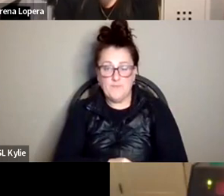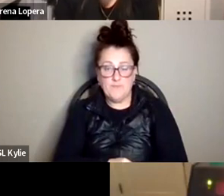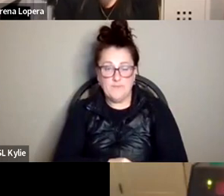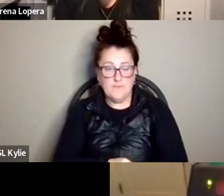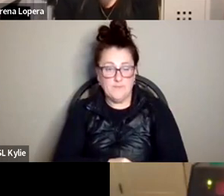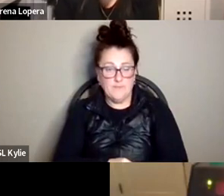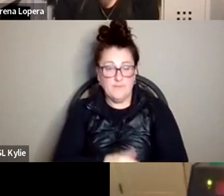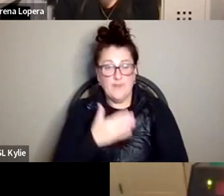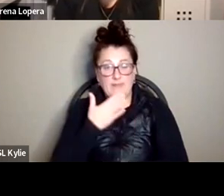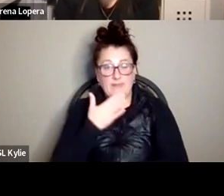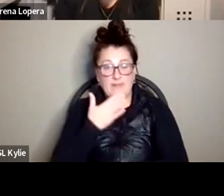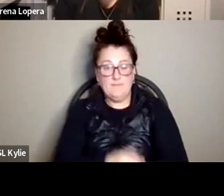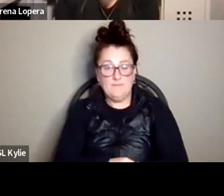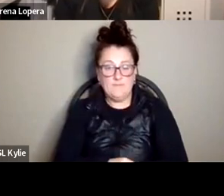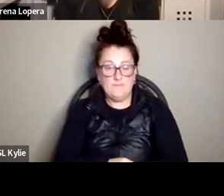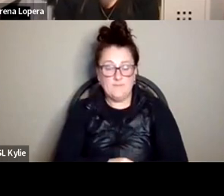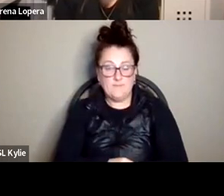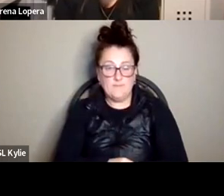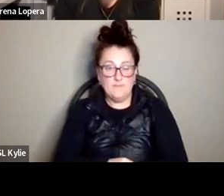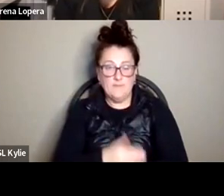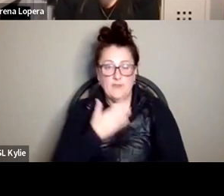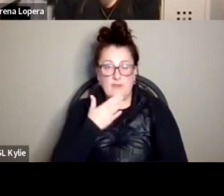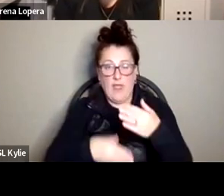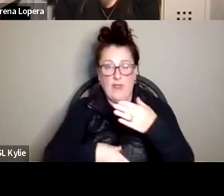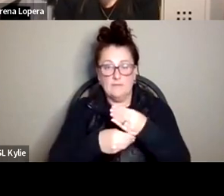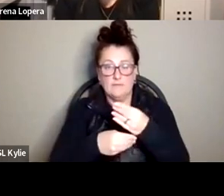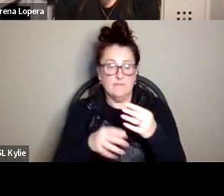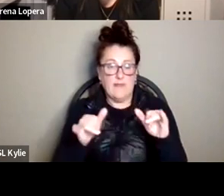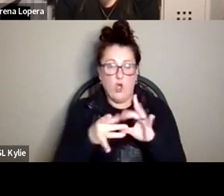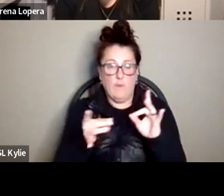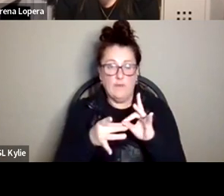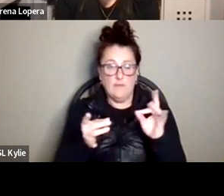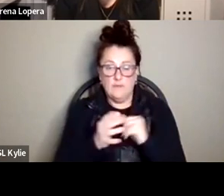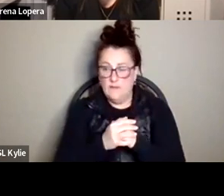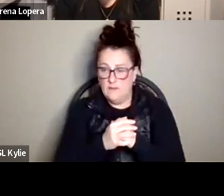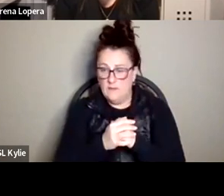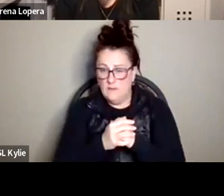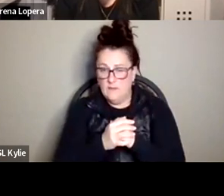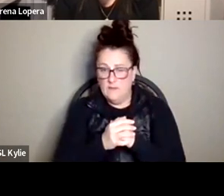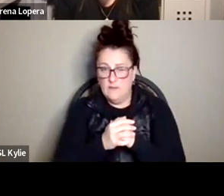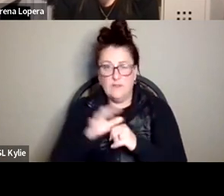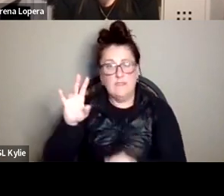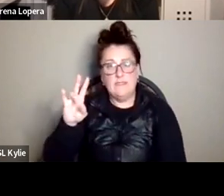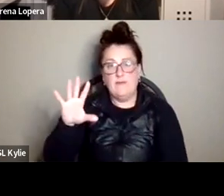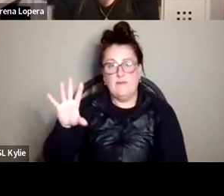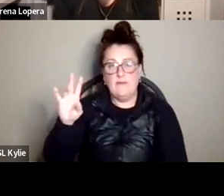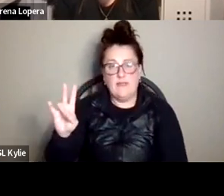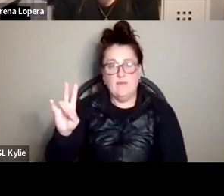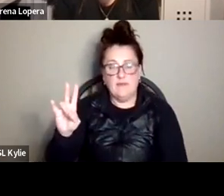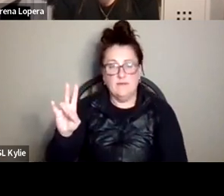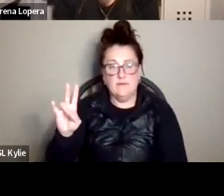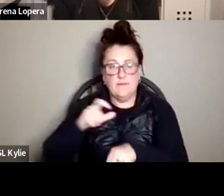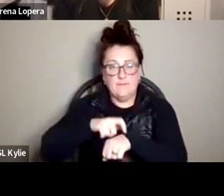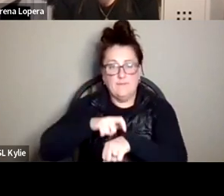Well, thank you, Mr. Lederer, for that comment. And I think we're coming up on 7:57,